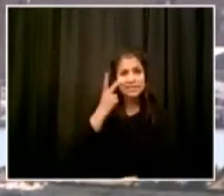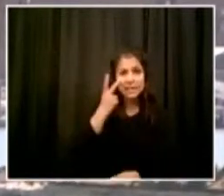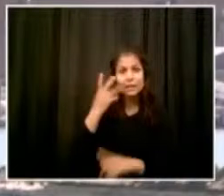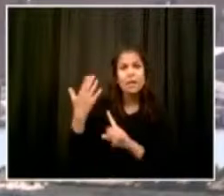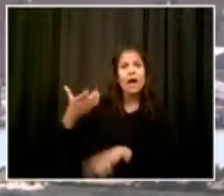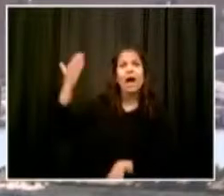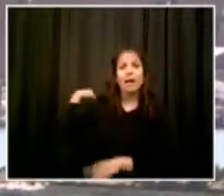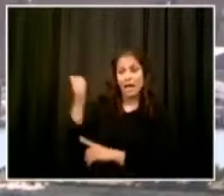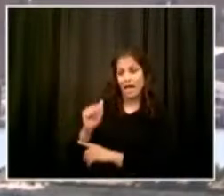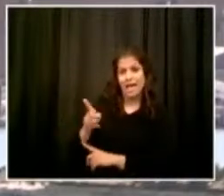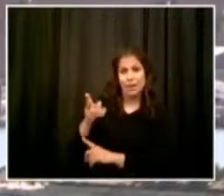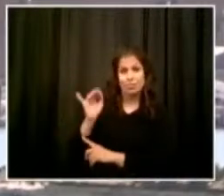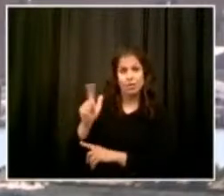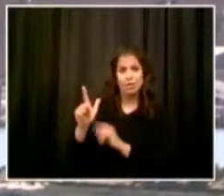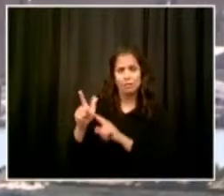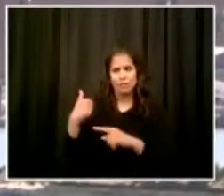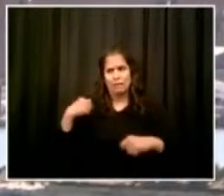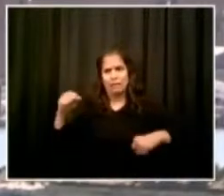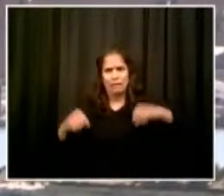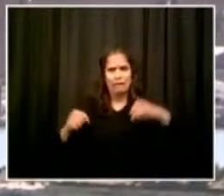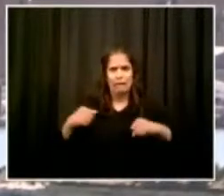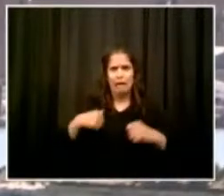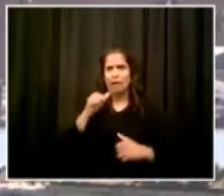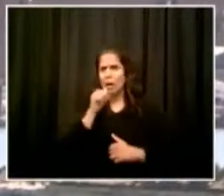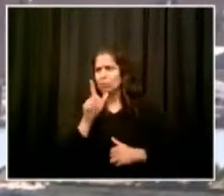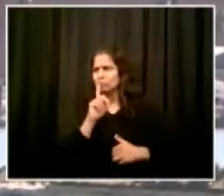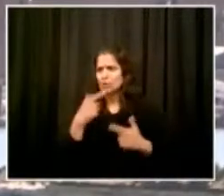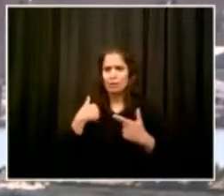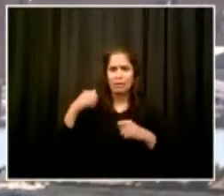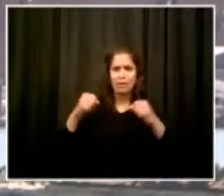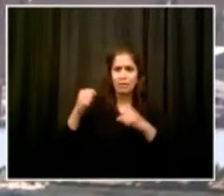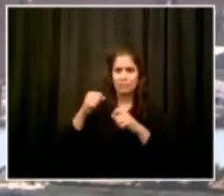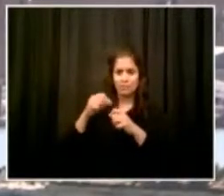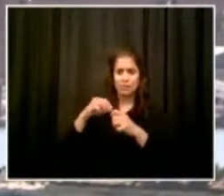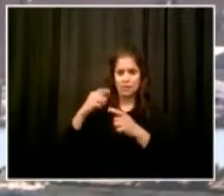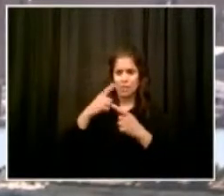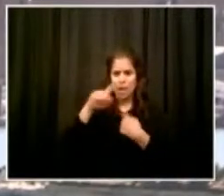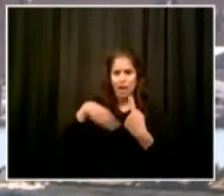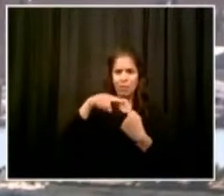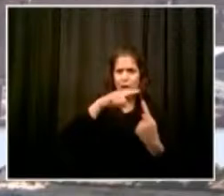with them. I have a question for Dr. Barbeau.